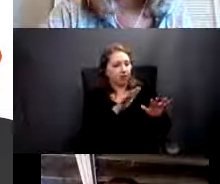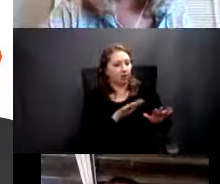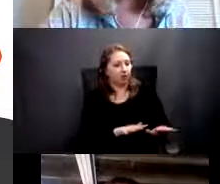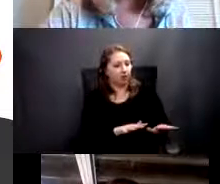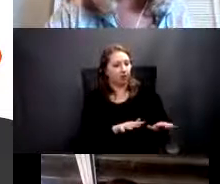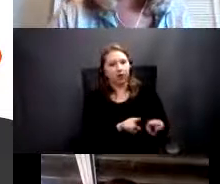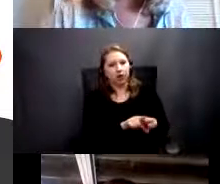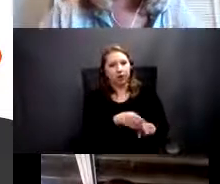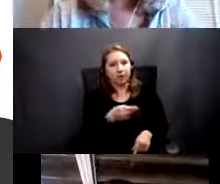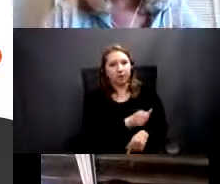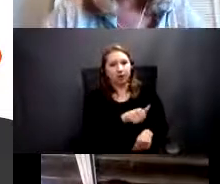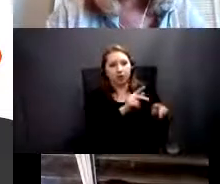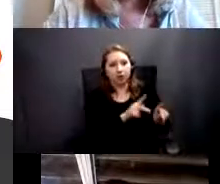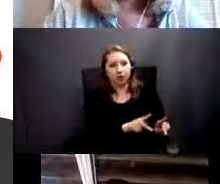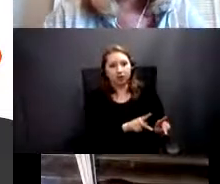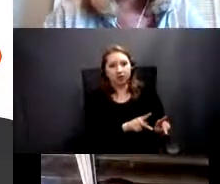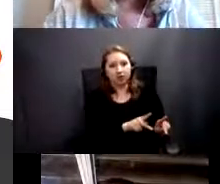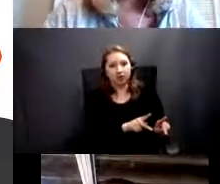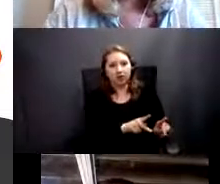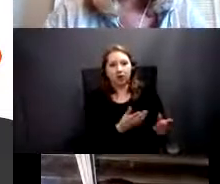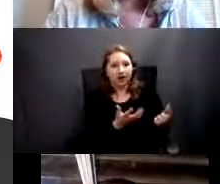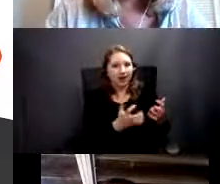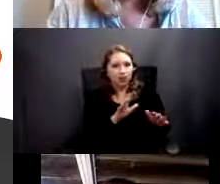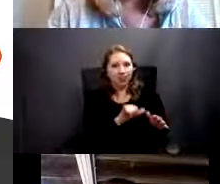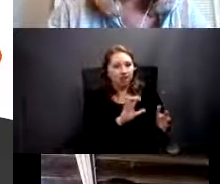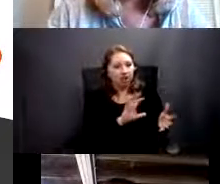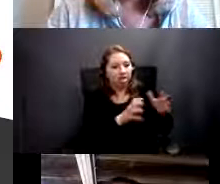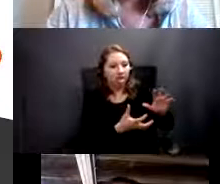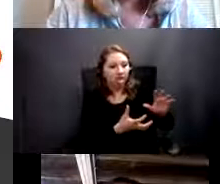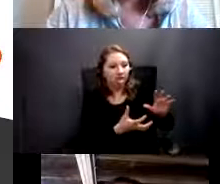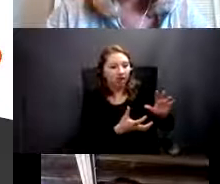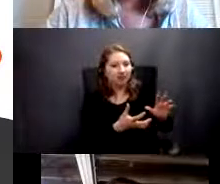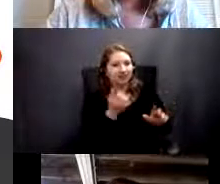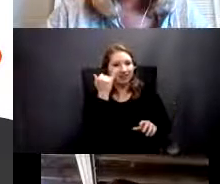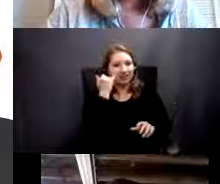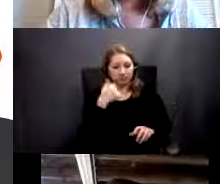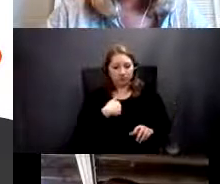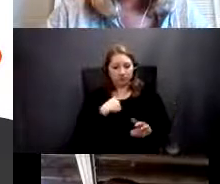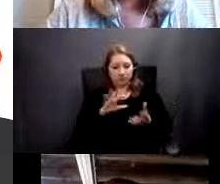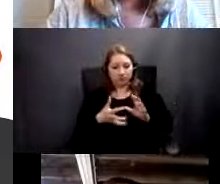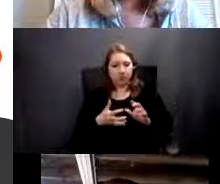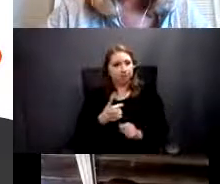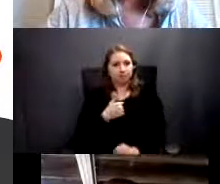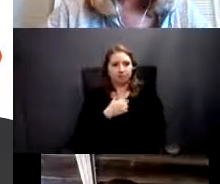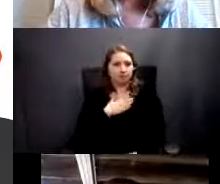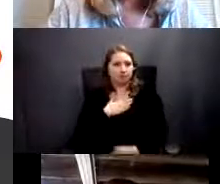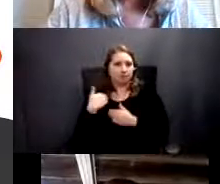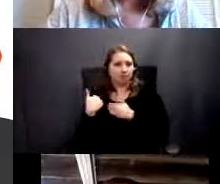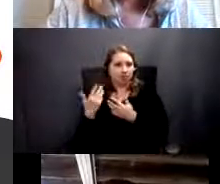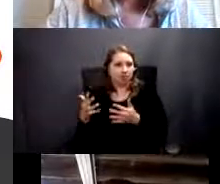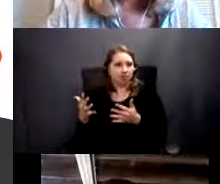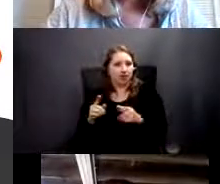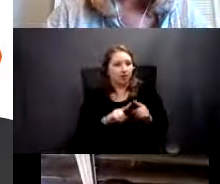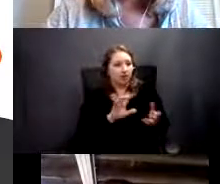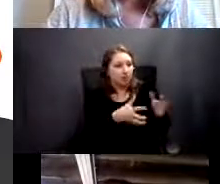And I don't want that to be messed up. Like if it's messed up for me, that's on me. But if it's messed up for that person, I don't want that to happen.